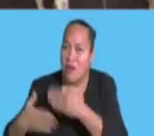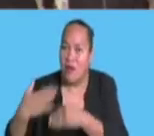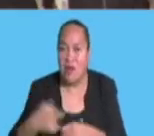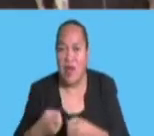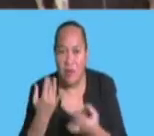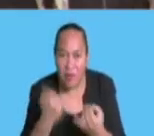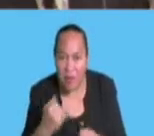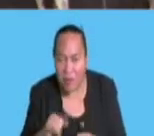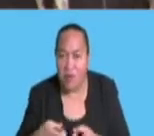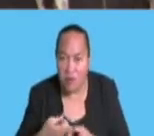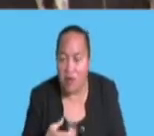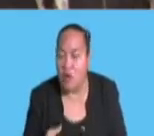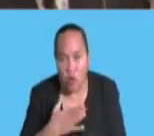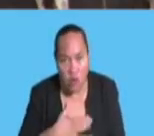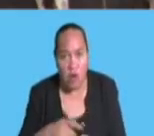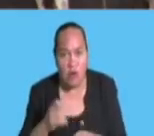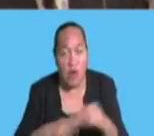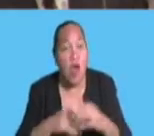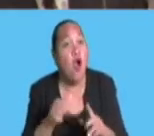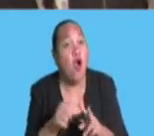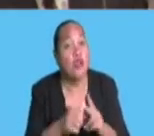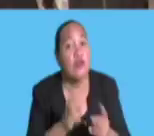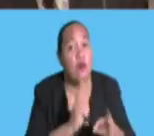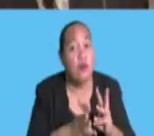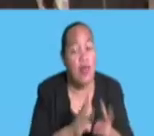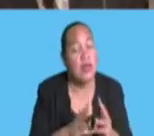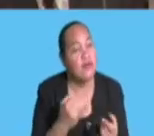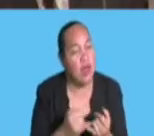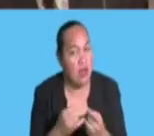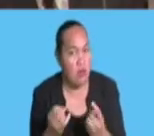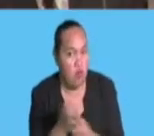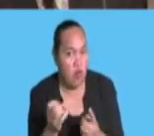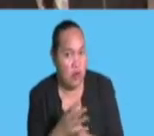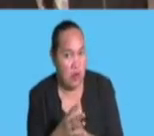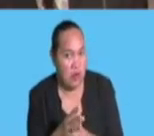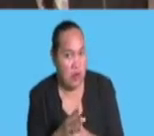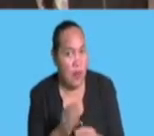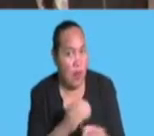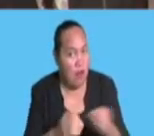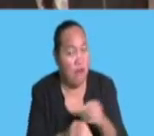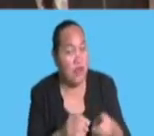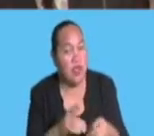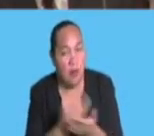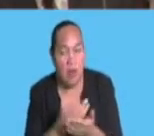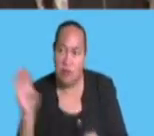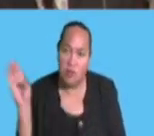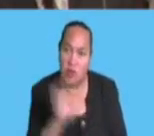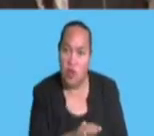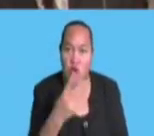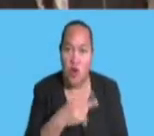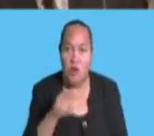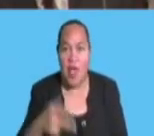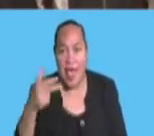assets. The Ministry of Disaster Management and Meteorological Services plays an important role in our country. It has been allocated a total budget of